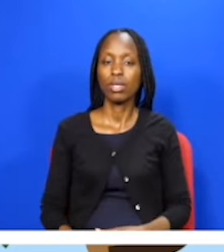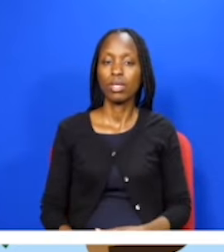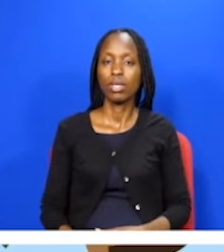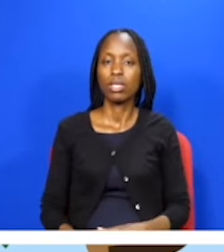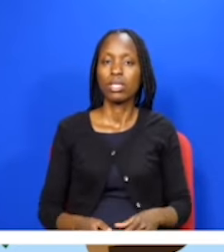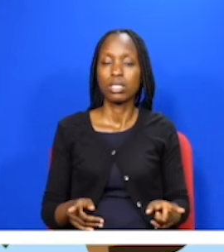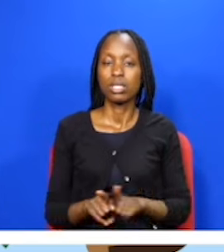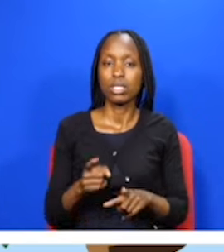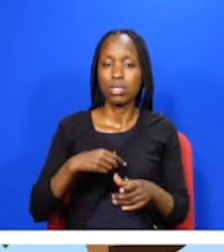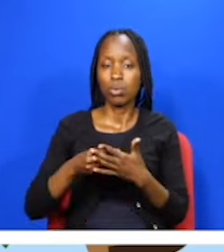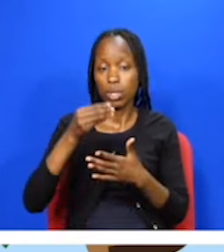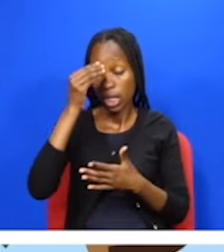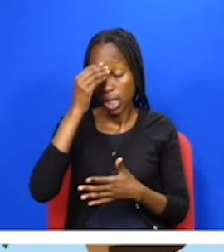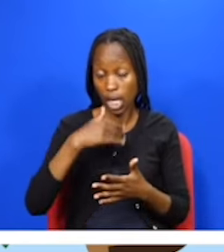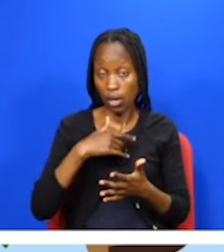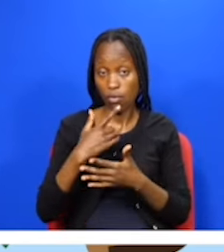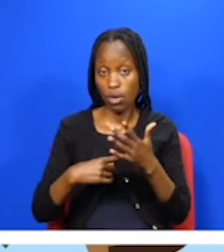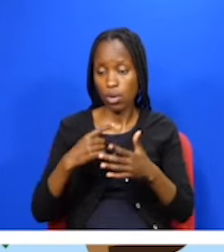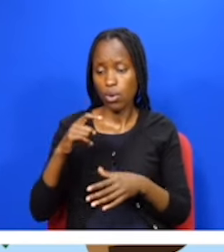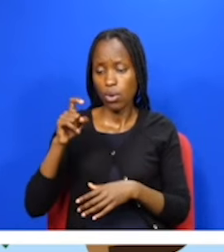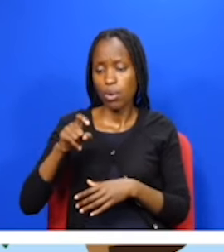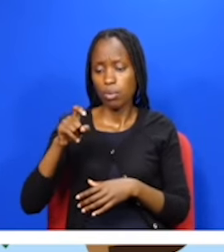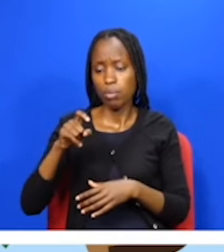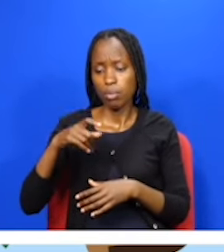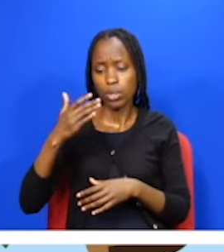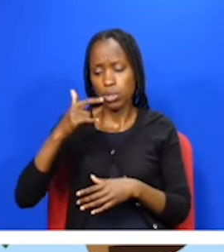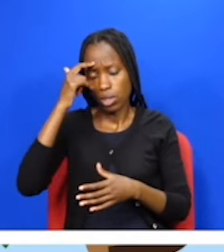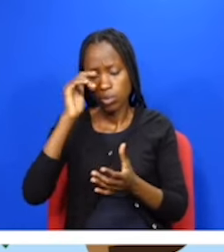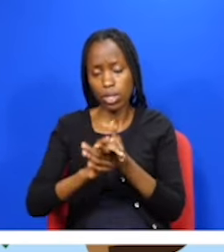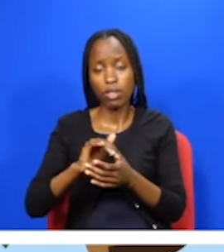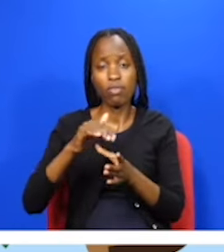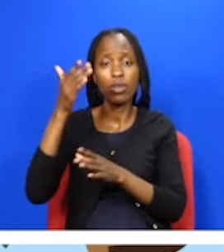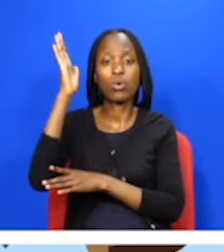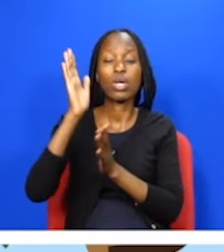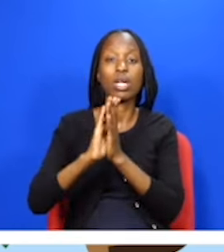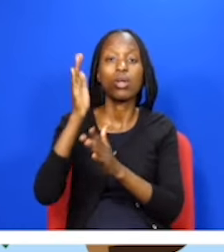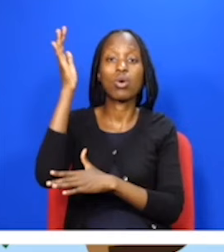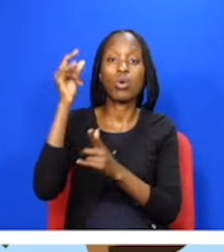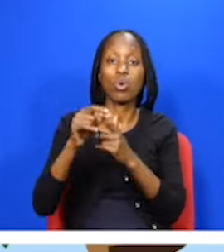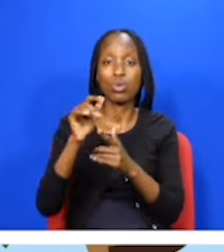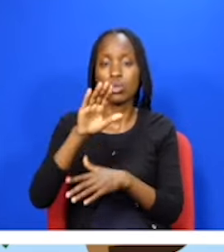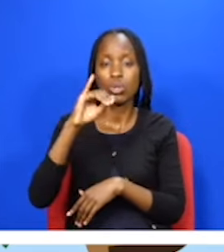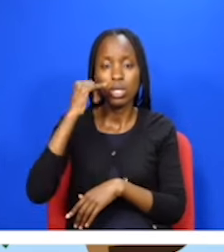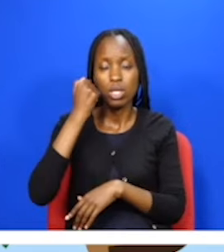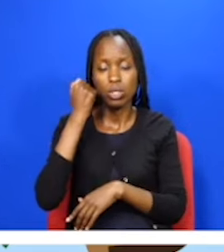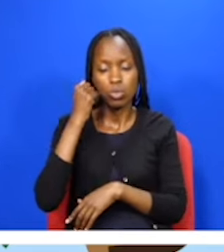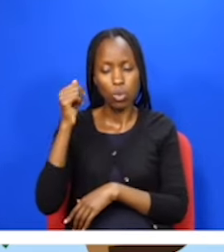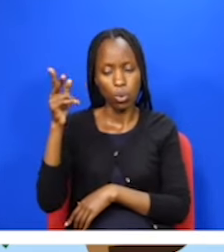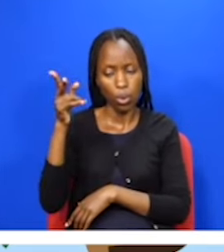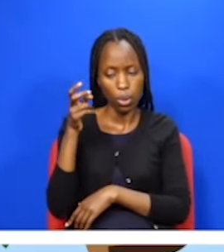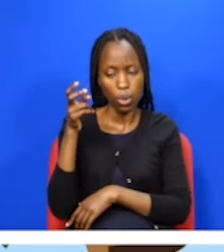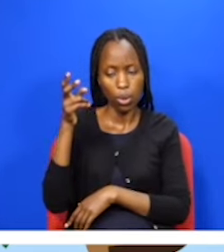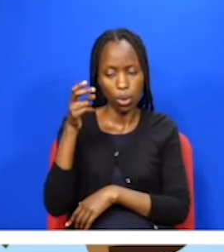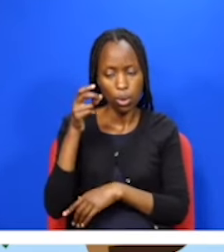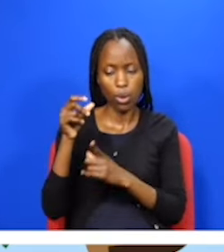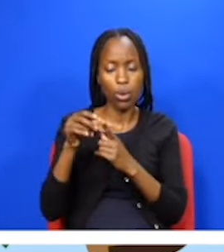must always believe in God and His word. Joshua had listened to the word that